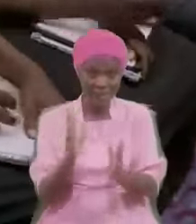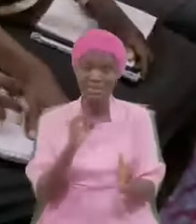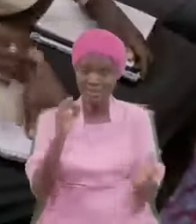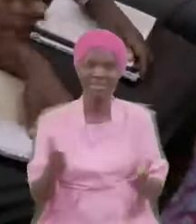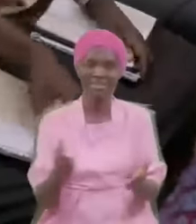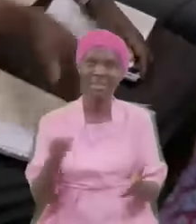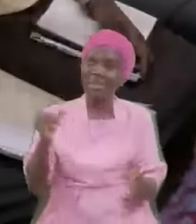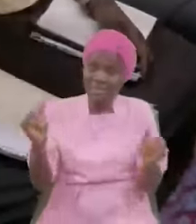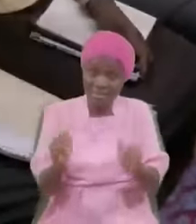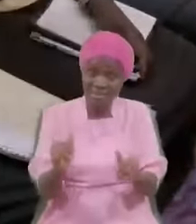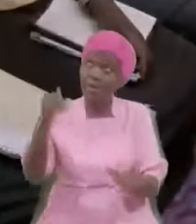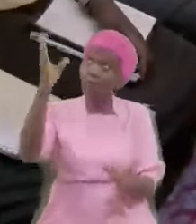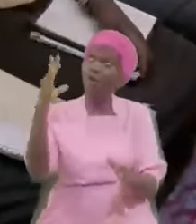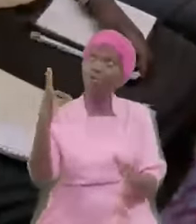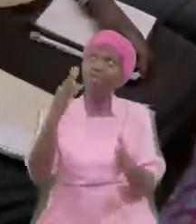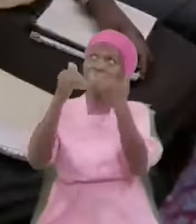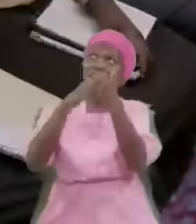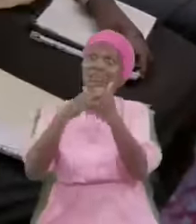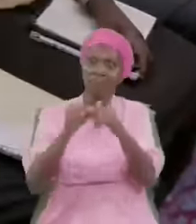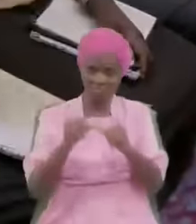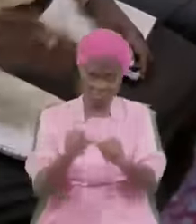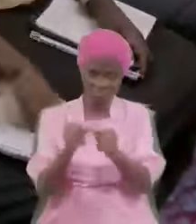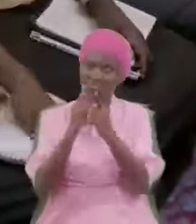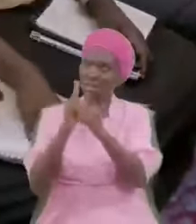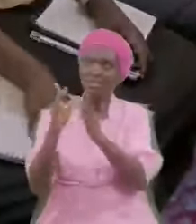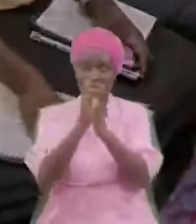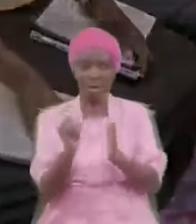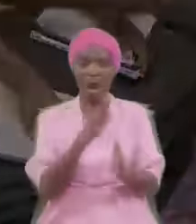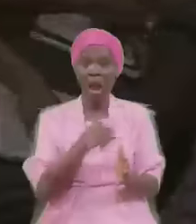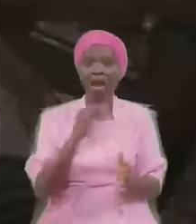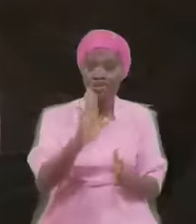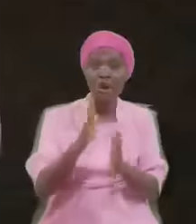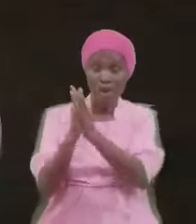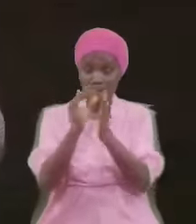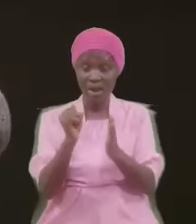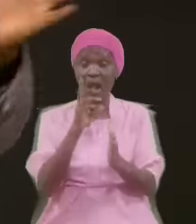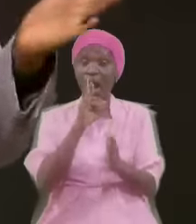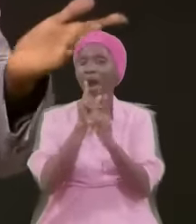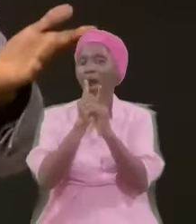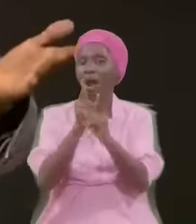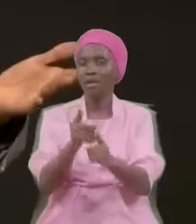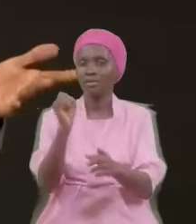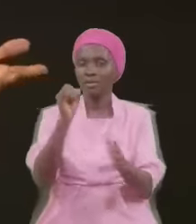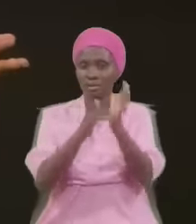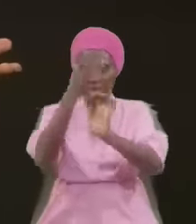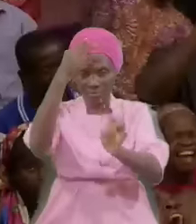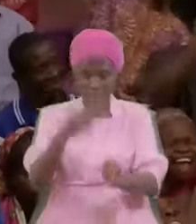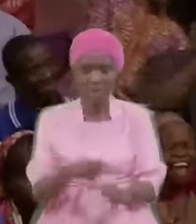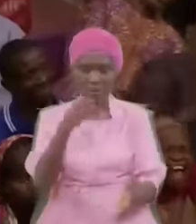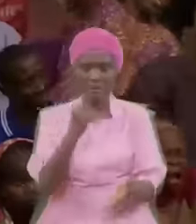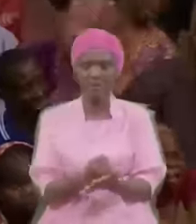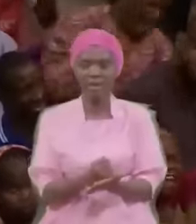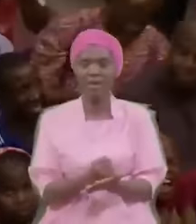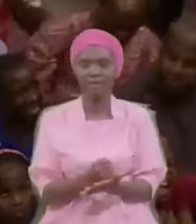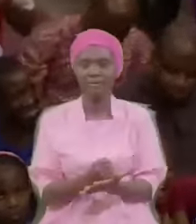of heaven is still answering prayer. And your prayers are answered in Jesus'